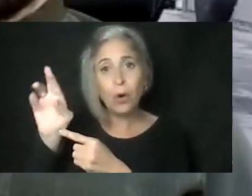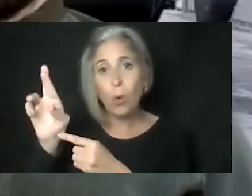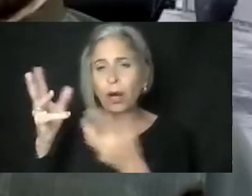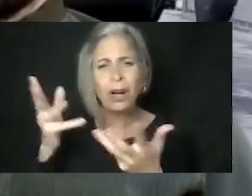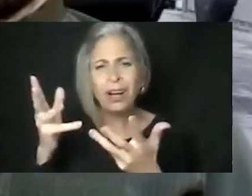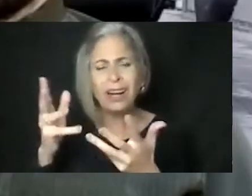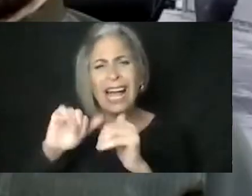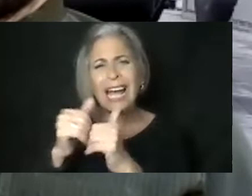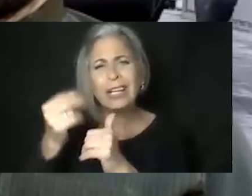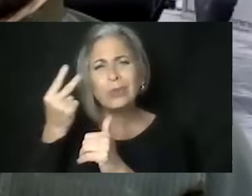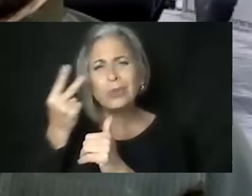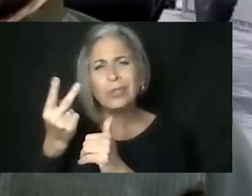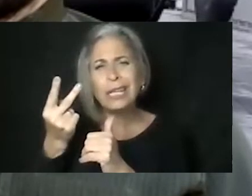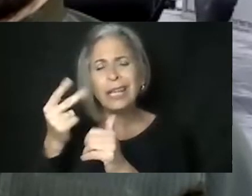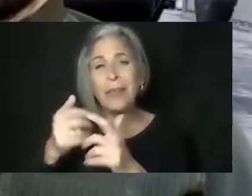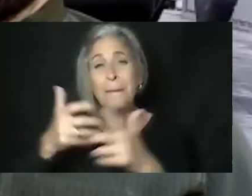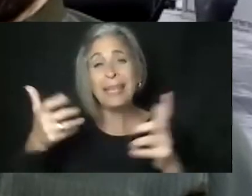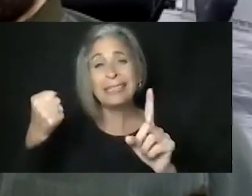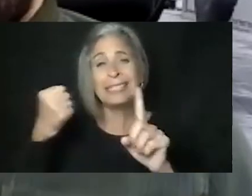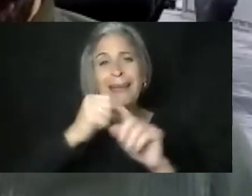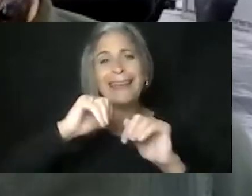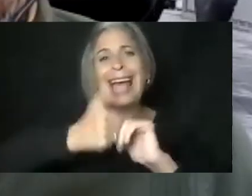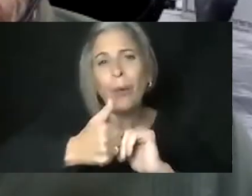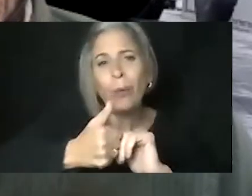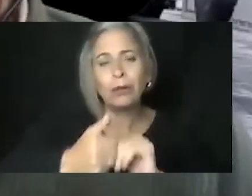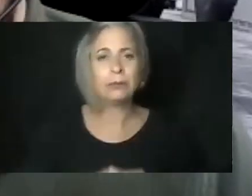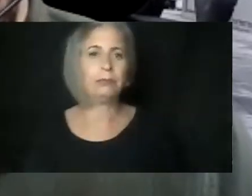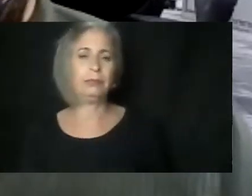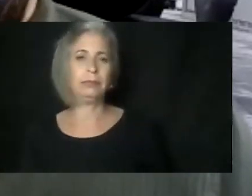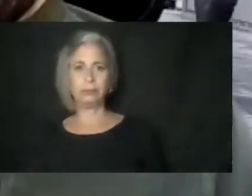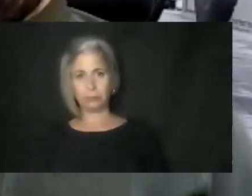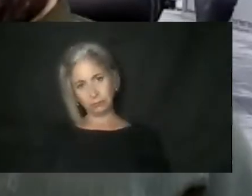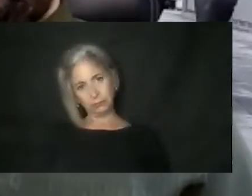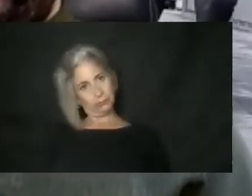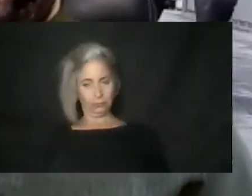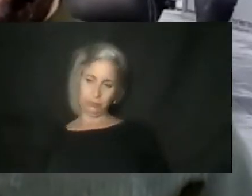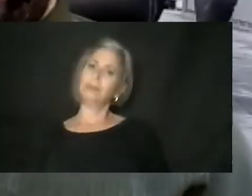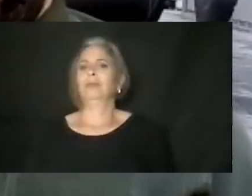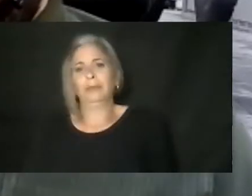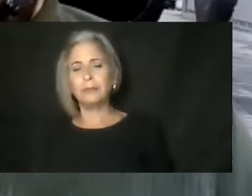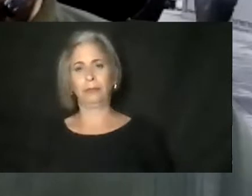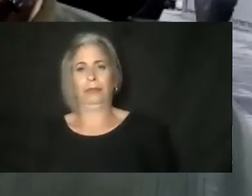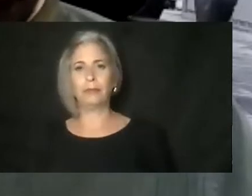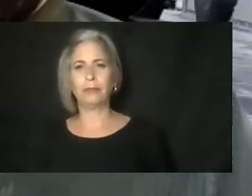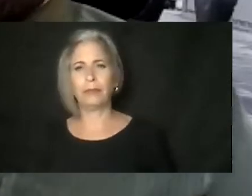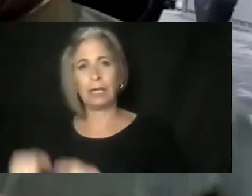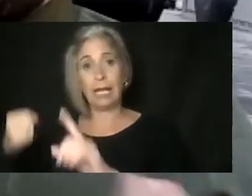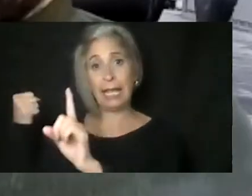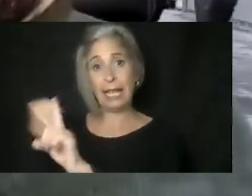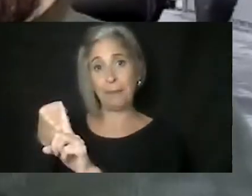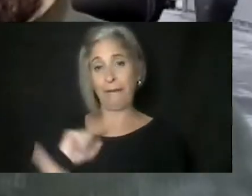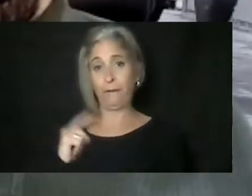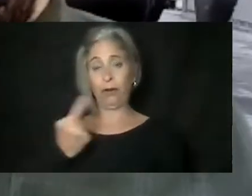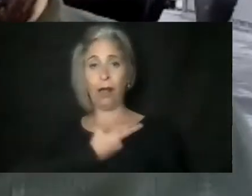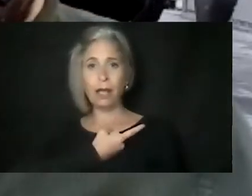how do you see you having the biggest impact? I mean, impact for us is